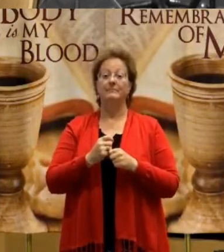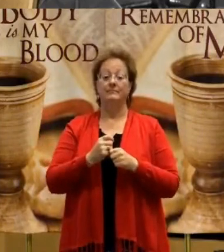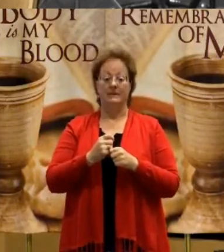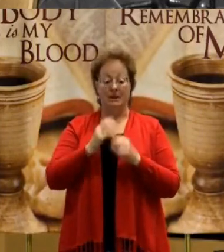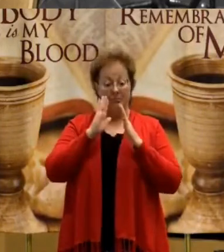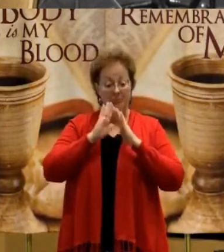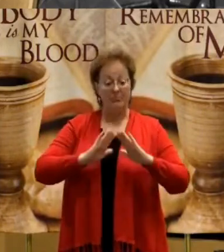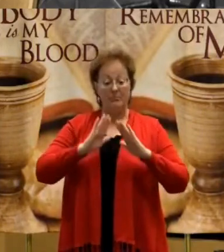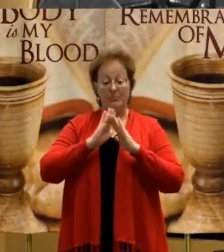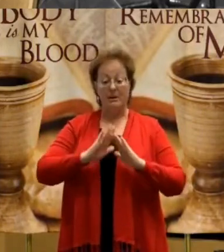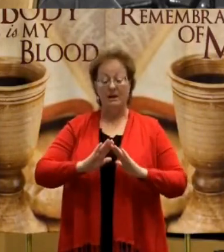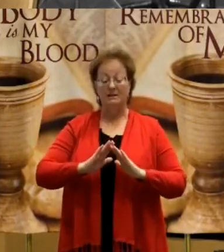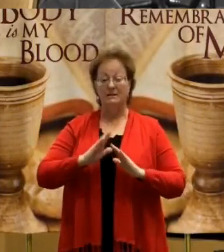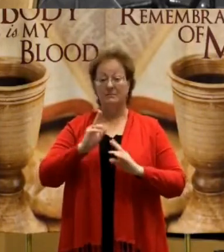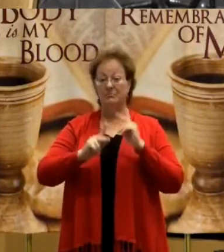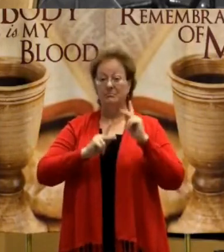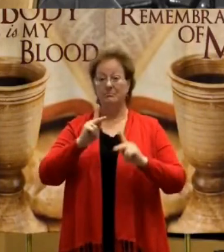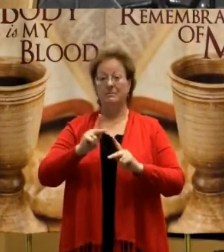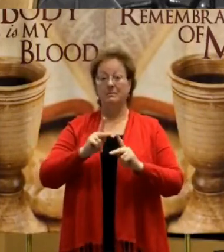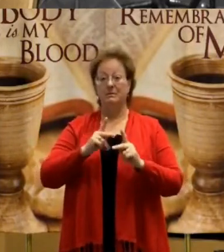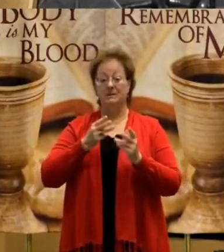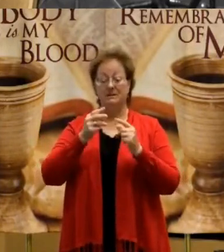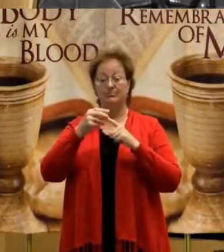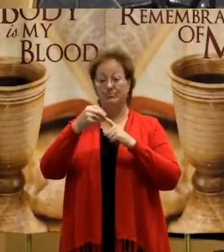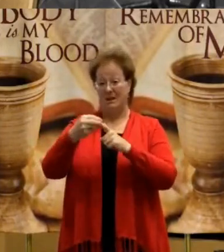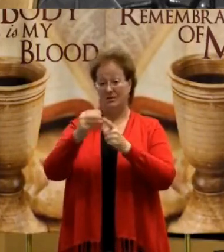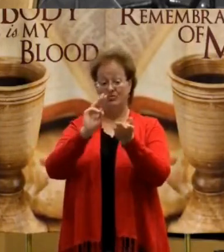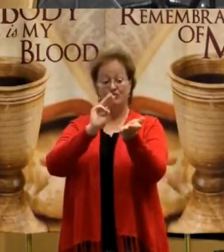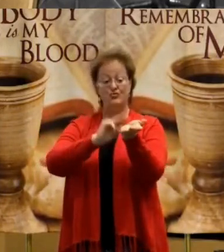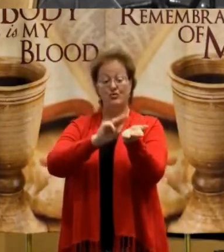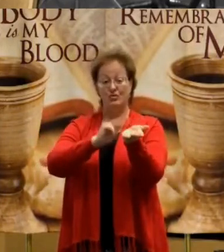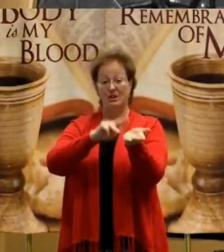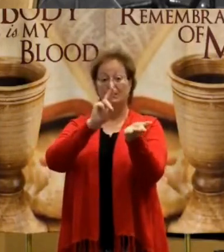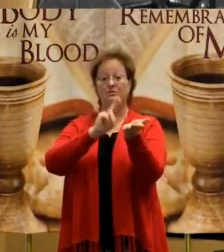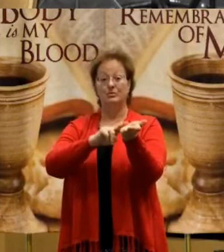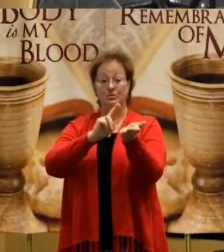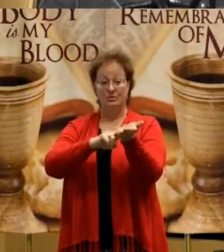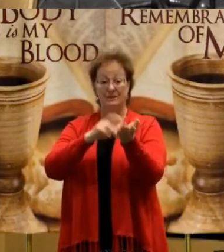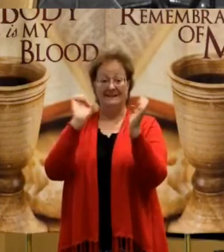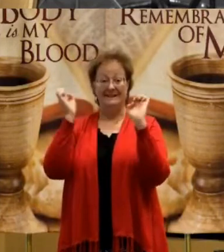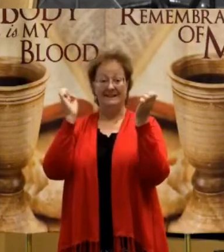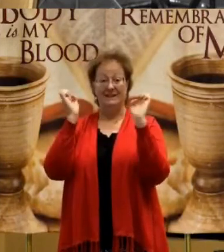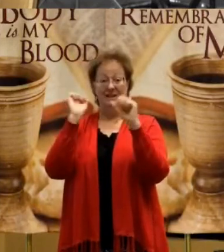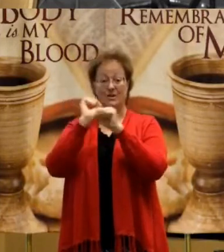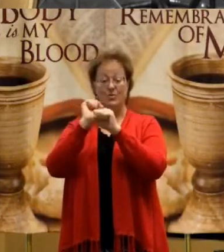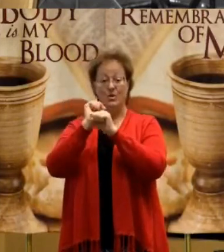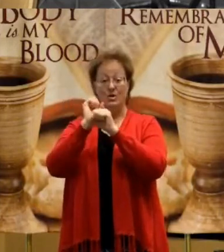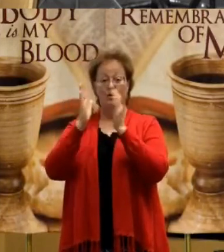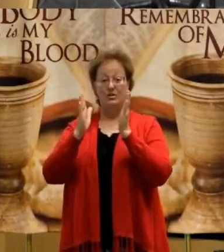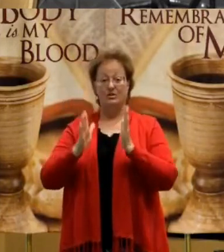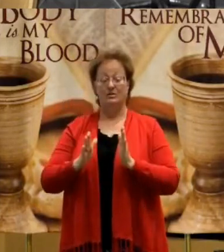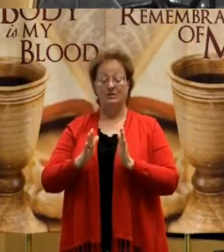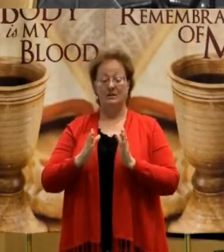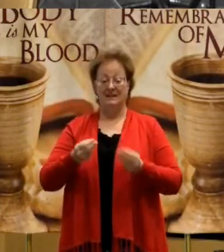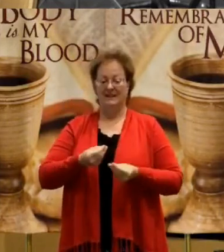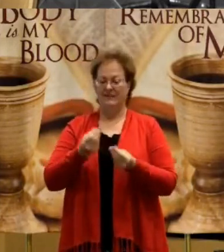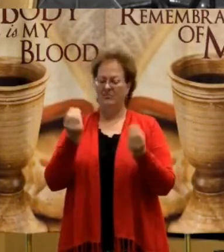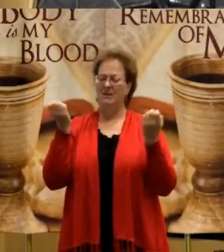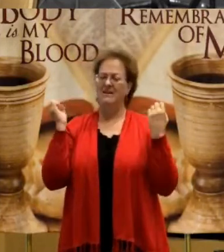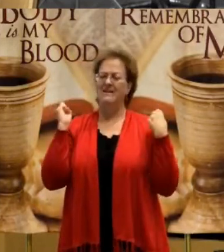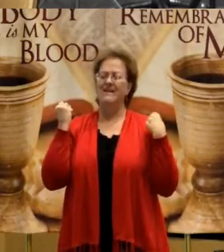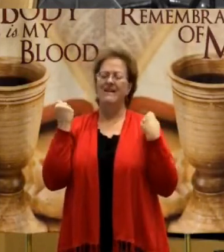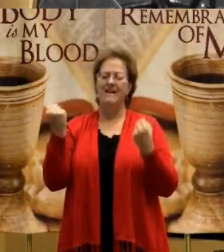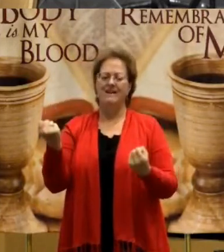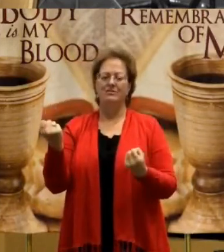bless those on the front lines, doctors, nurses, and first responders. Grant them energy to continue to be your vehicles